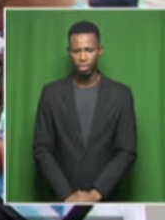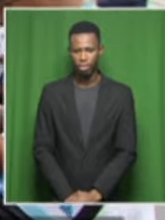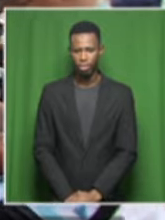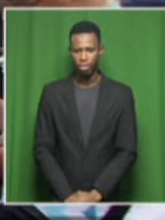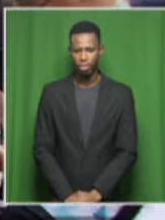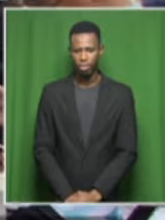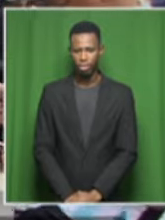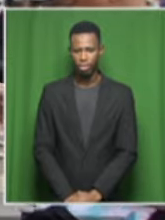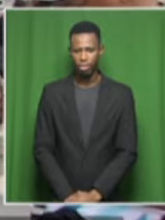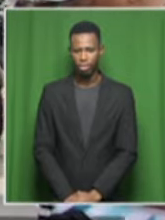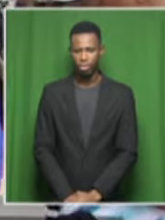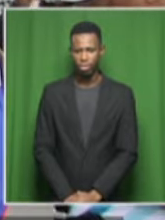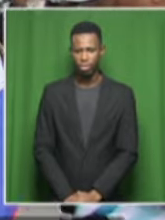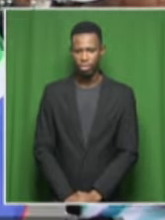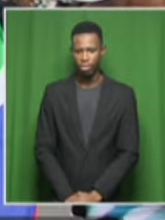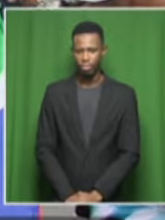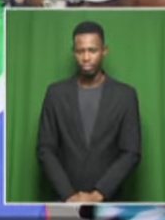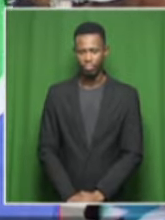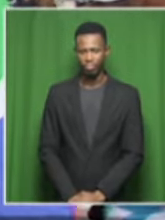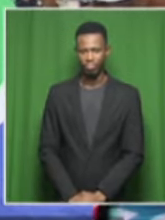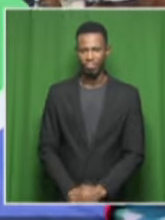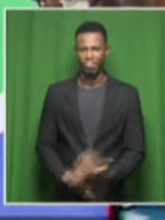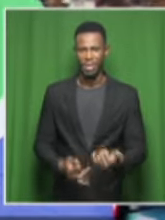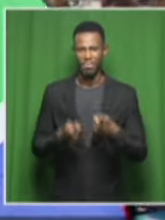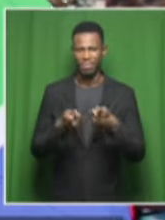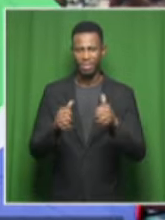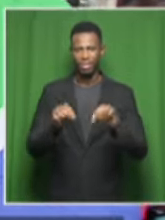And with that, let me hand back to you guys in studio.